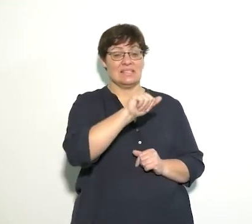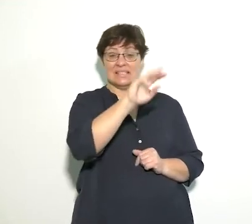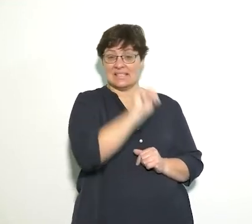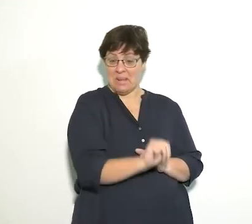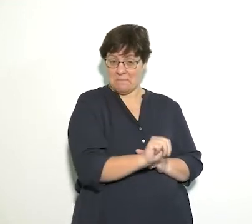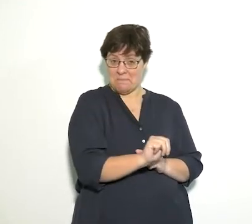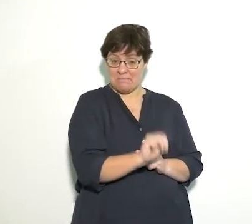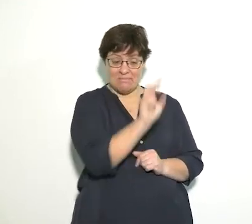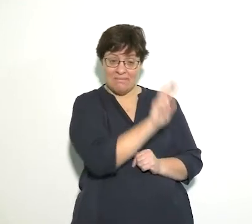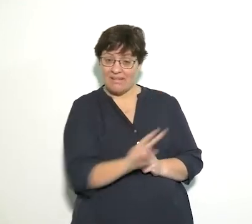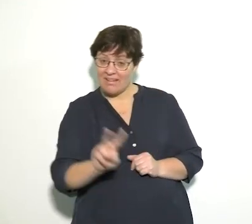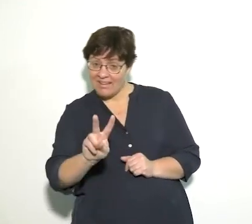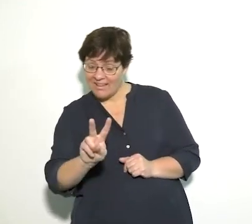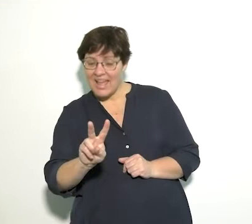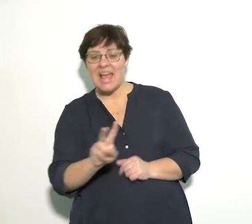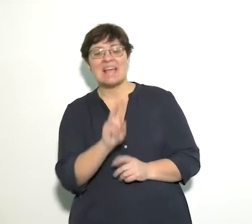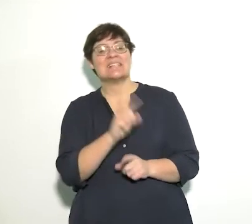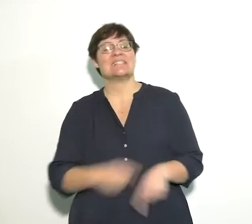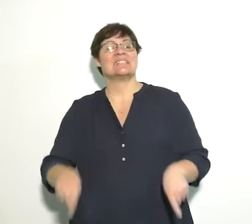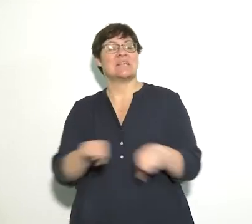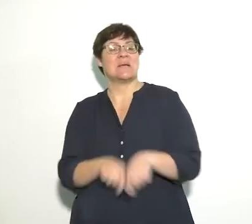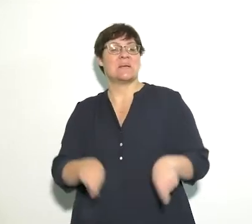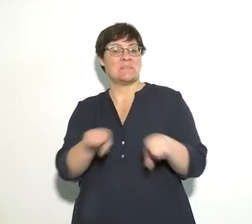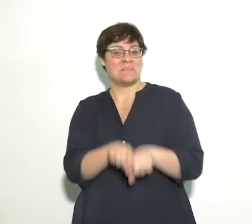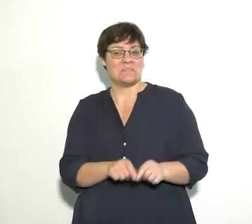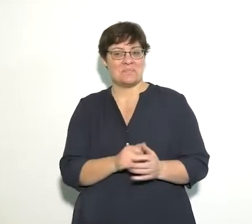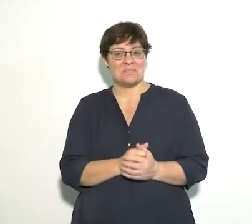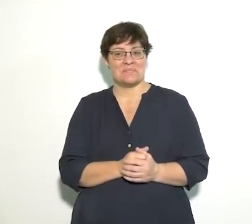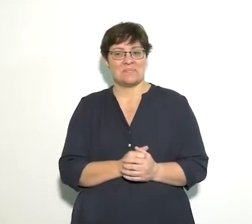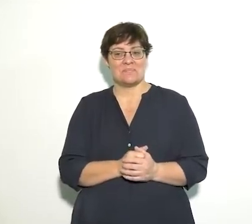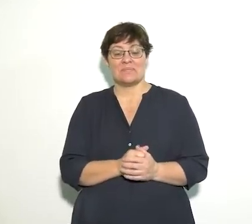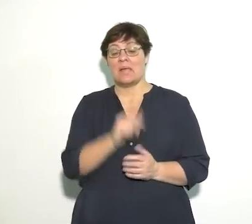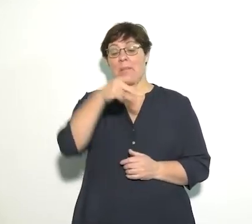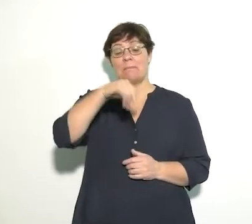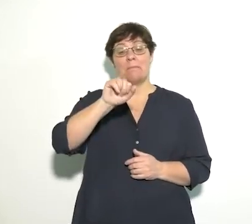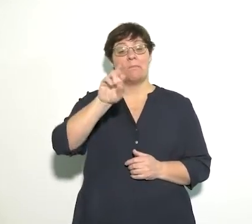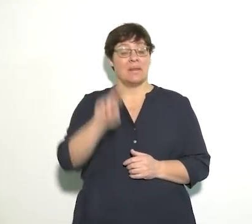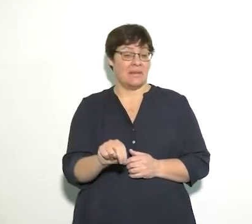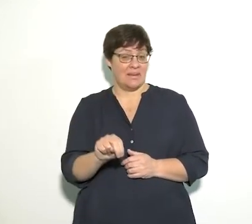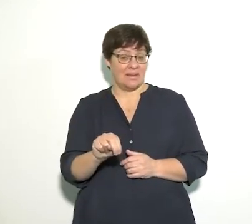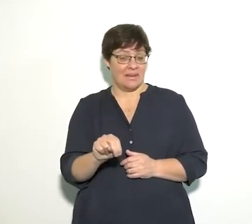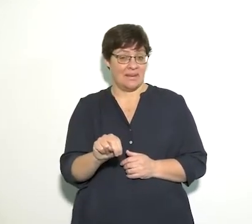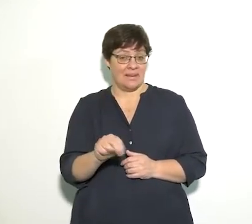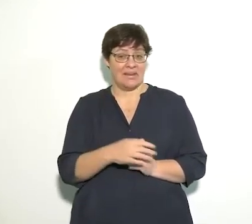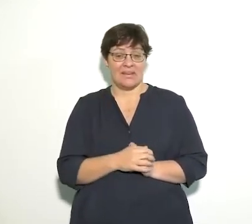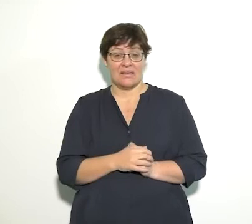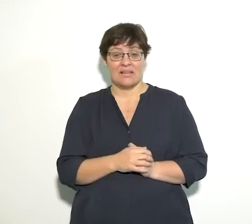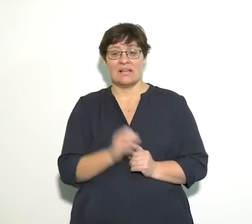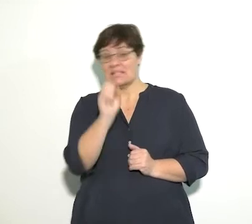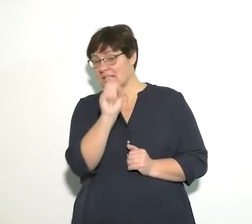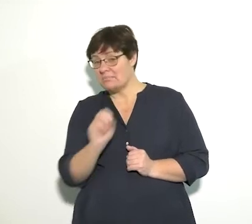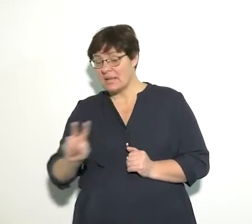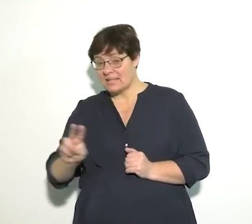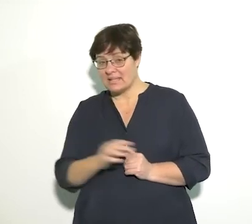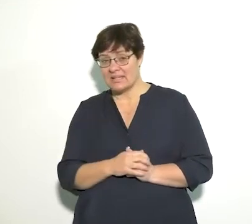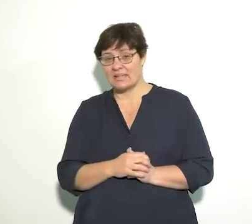Sam. There comes split diagram, same. Pin. There comes